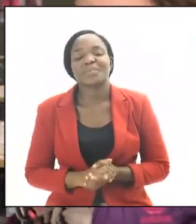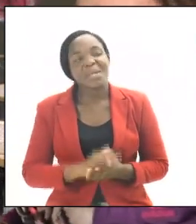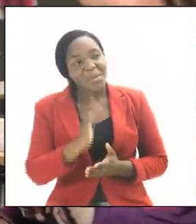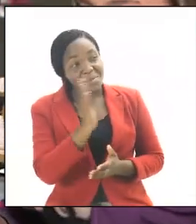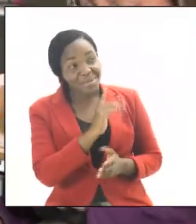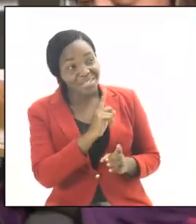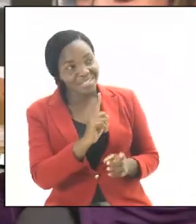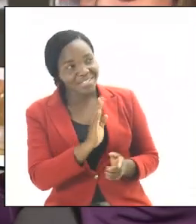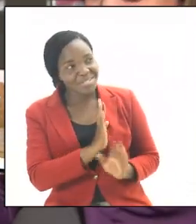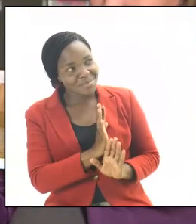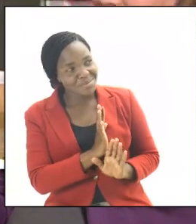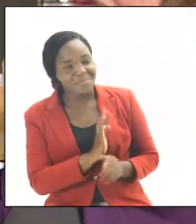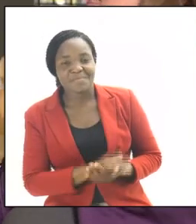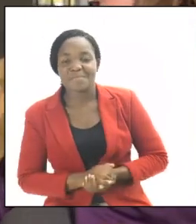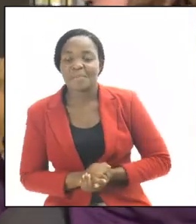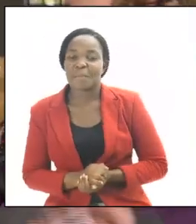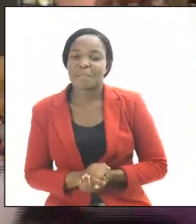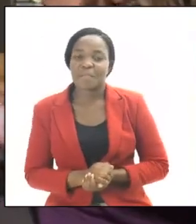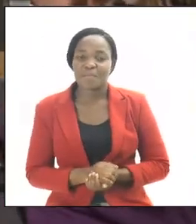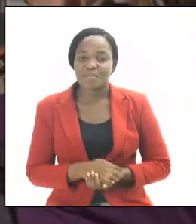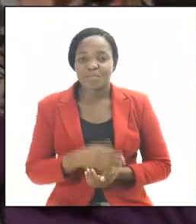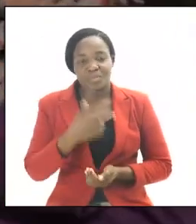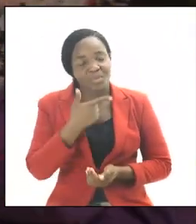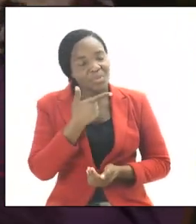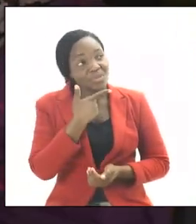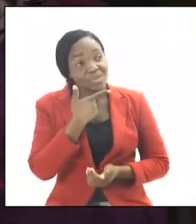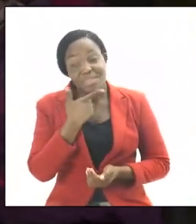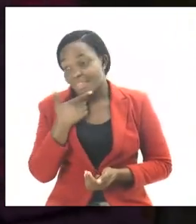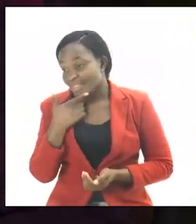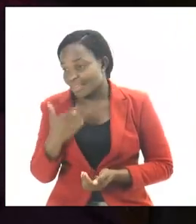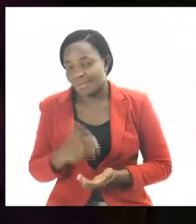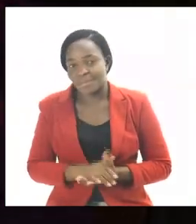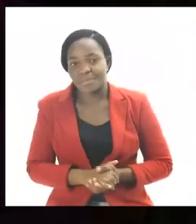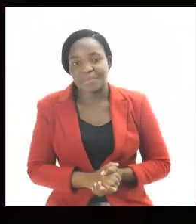Mrs. Winter. Thank you, both of you.